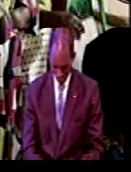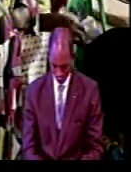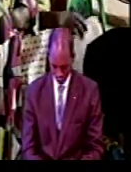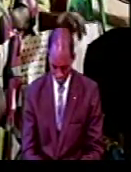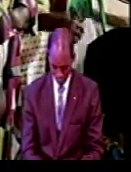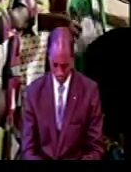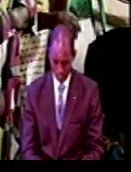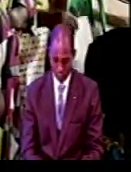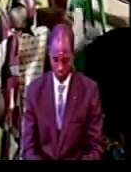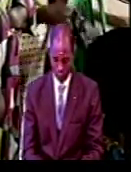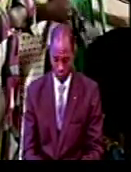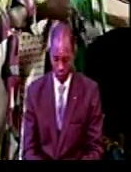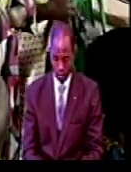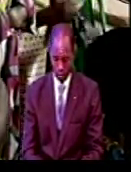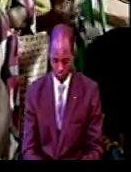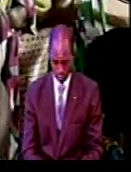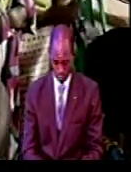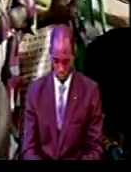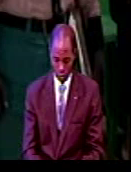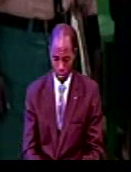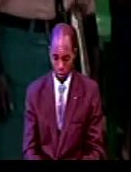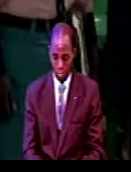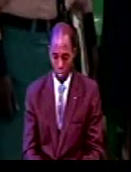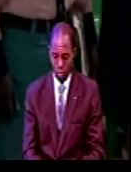name. Shall we pray?